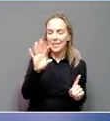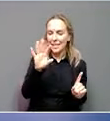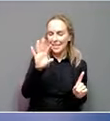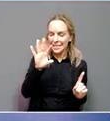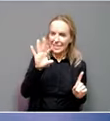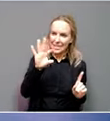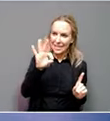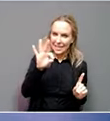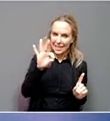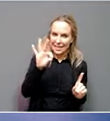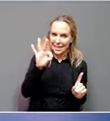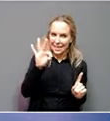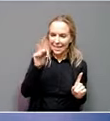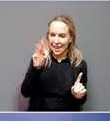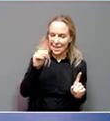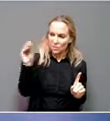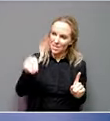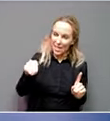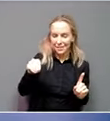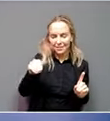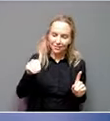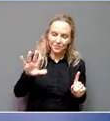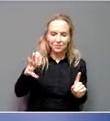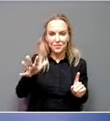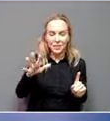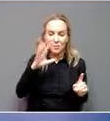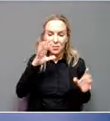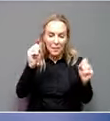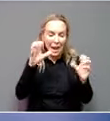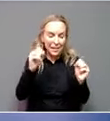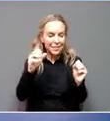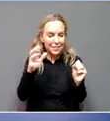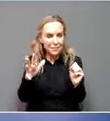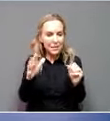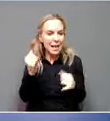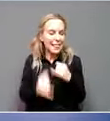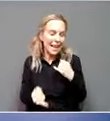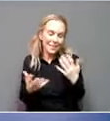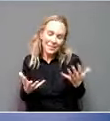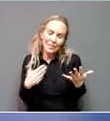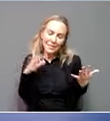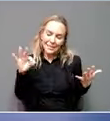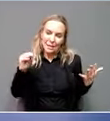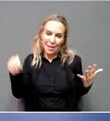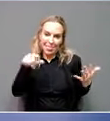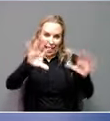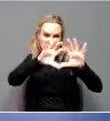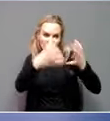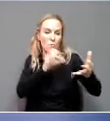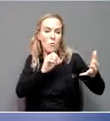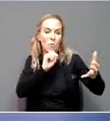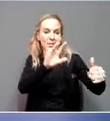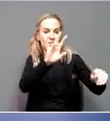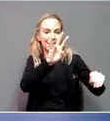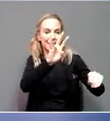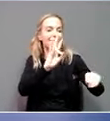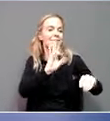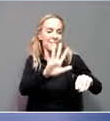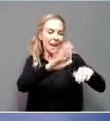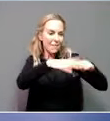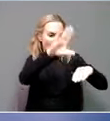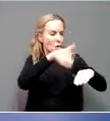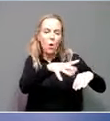above, isn't amazing, and that would be about the last thing I would say. This group is way too vulnerable to not